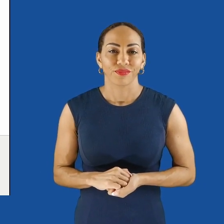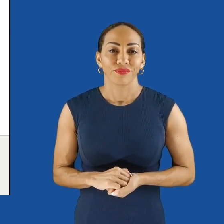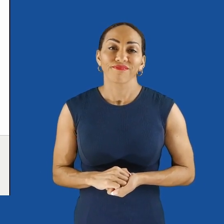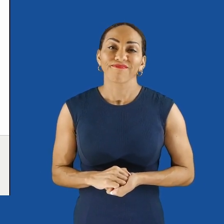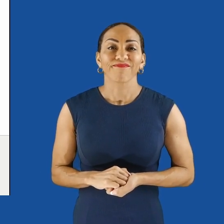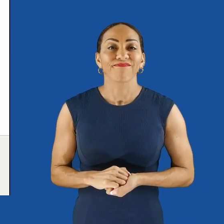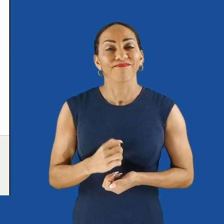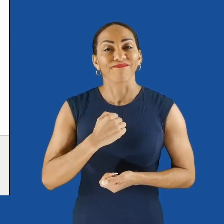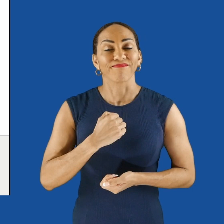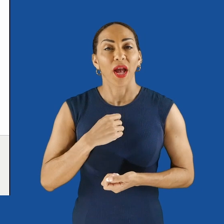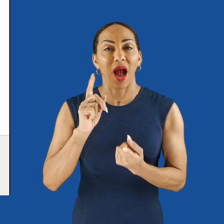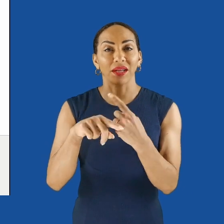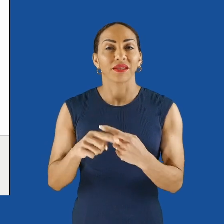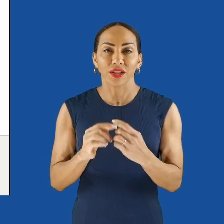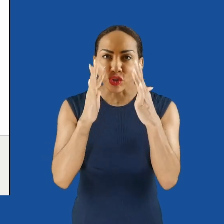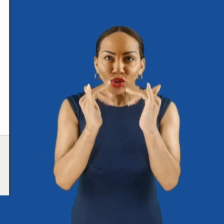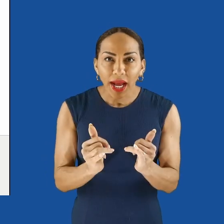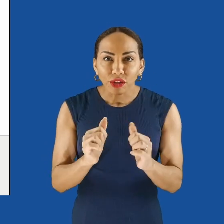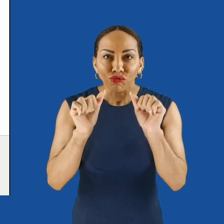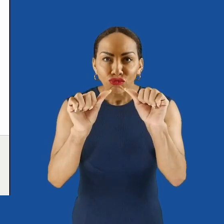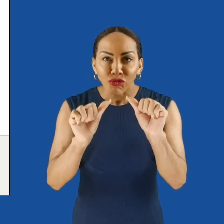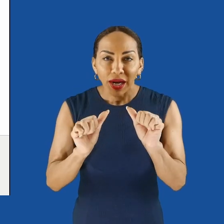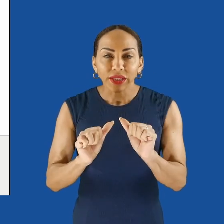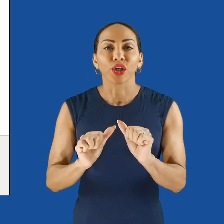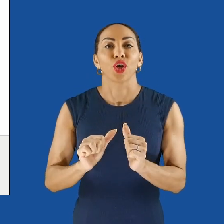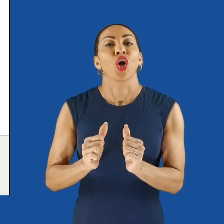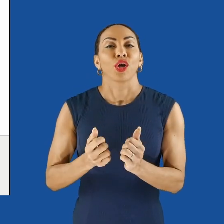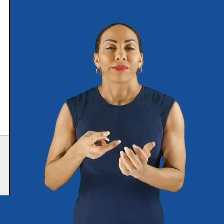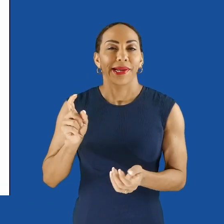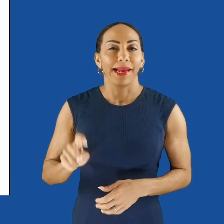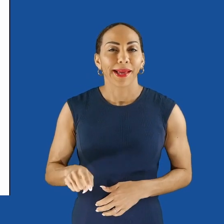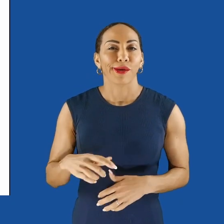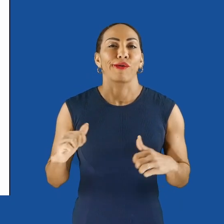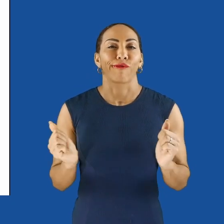Yes, those are my answers. I've checked they're correct, so I'm going to press confirm and save.